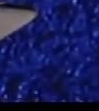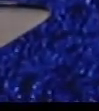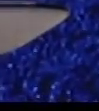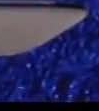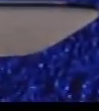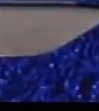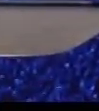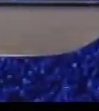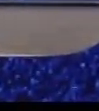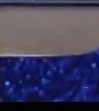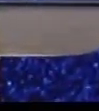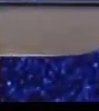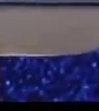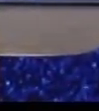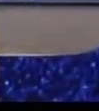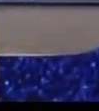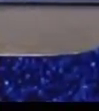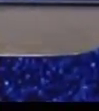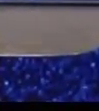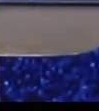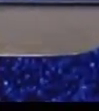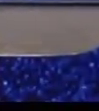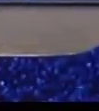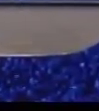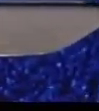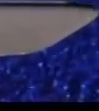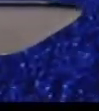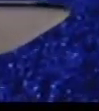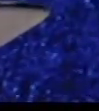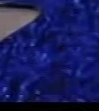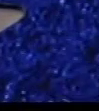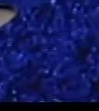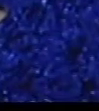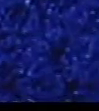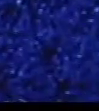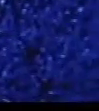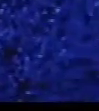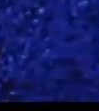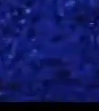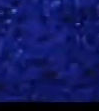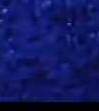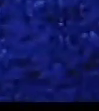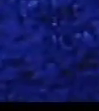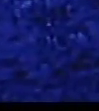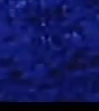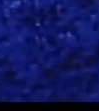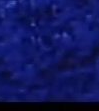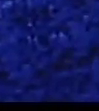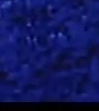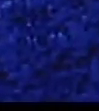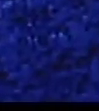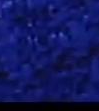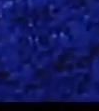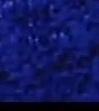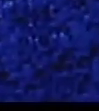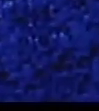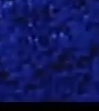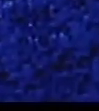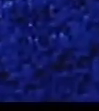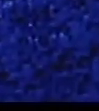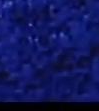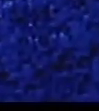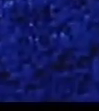your coming will not be in vain that the word of God will have power impacts